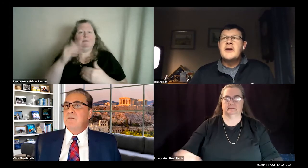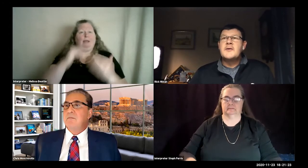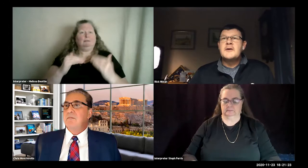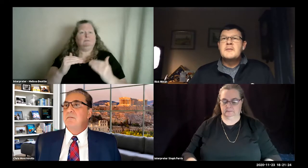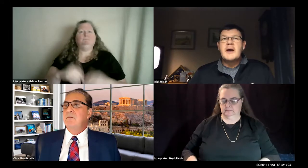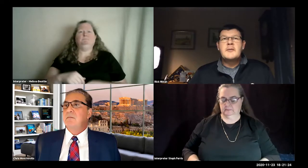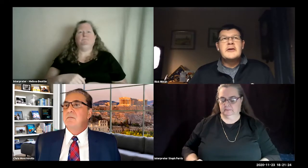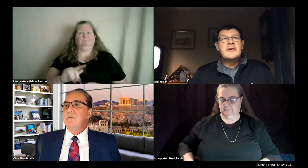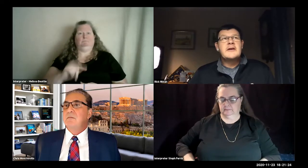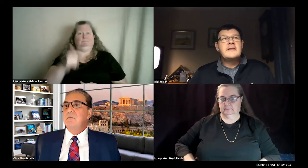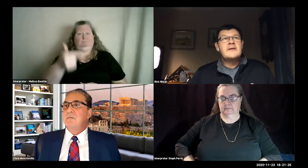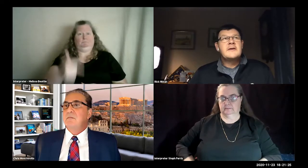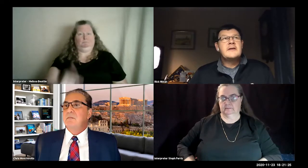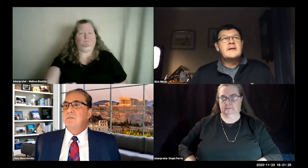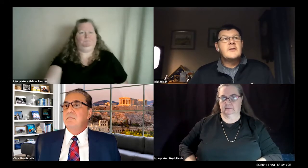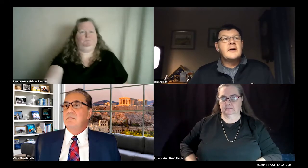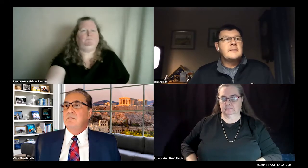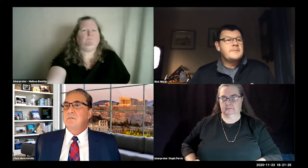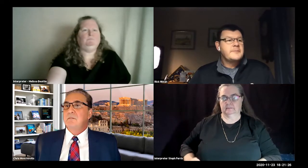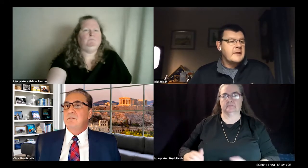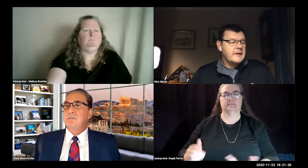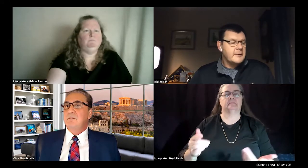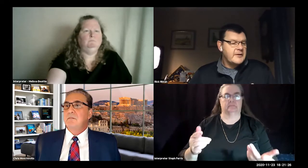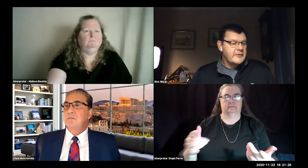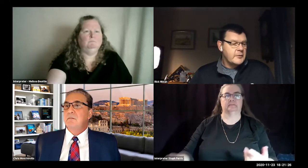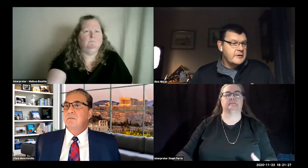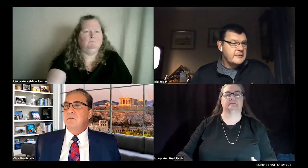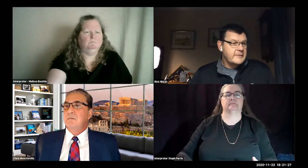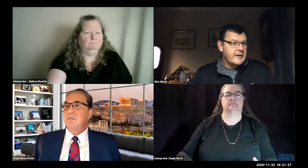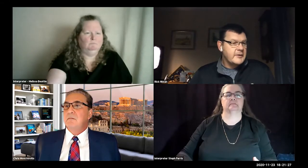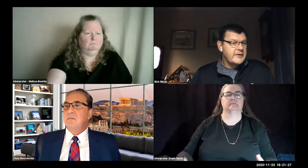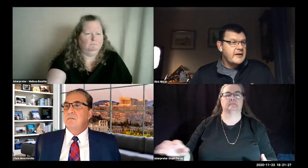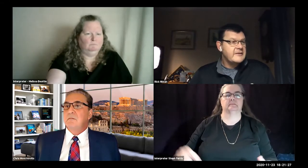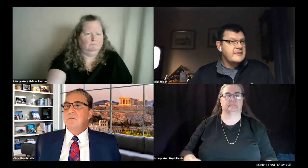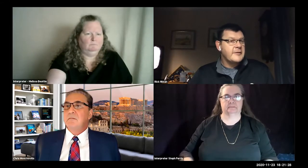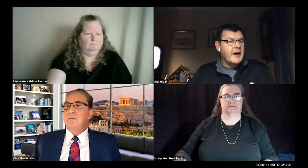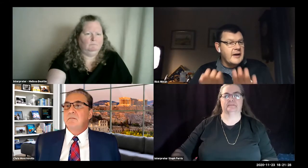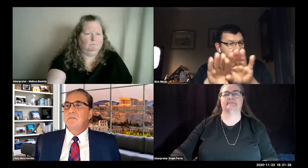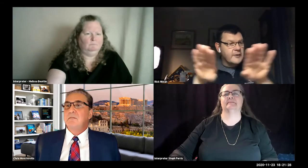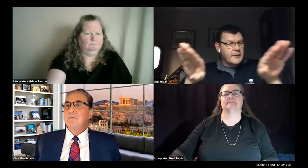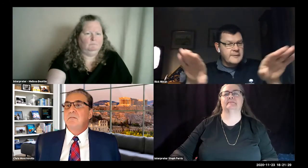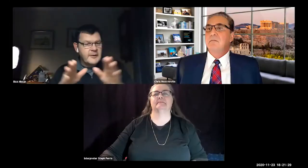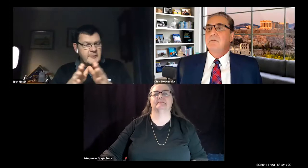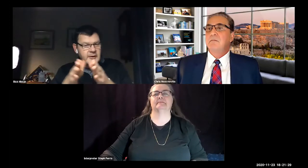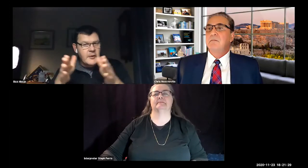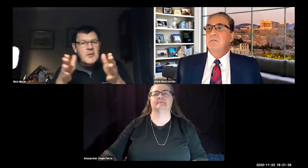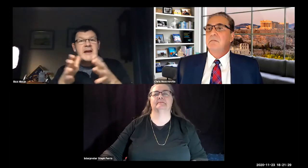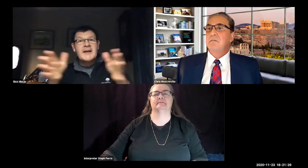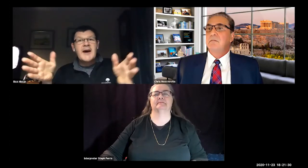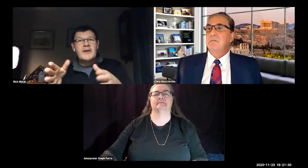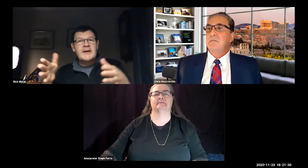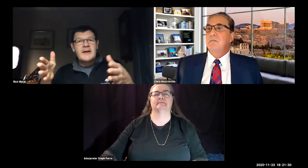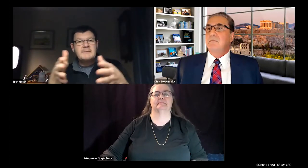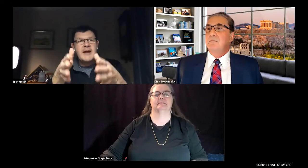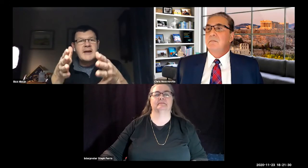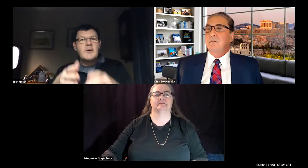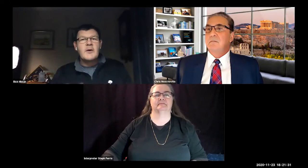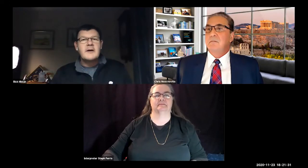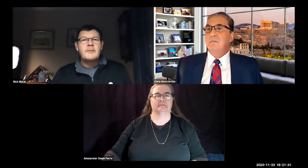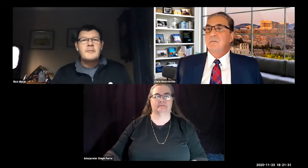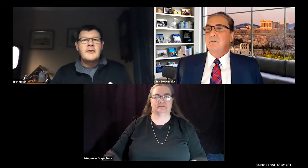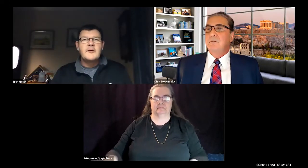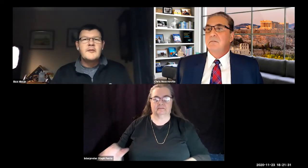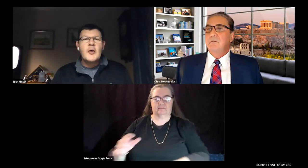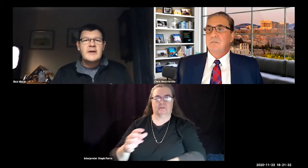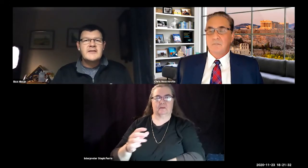it, right? You can't roll it back, but you can what is the word? I want to say it's divine or you know, weed it out and make it